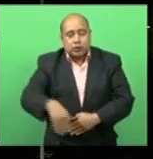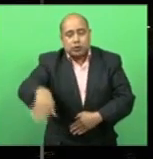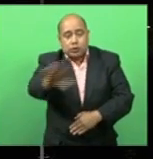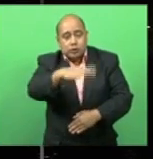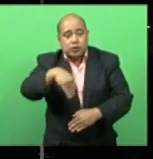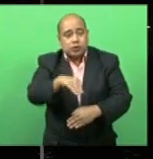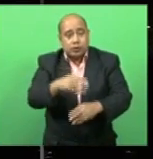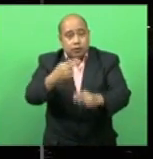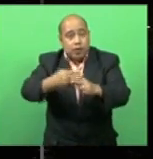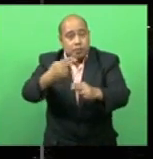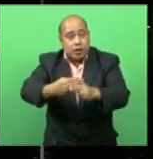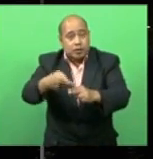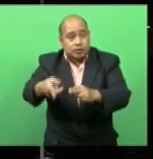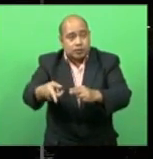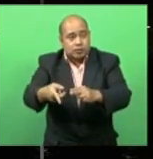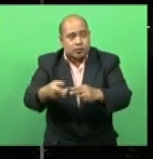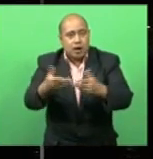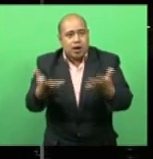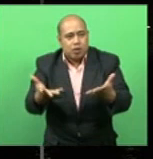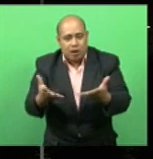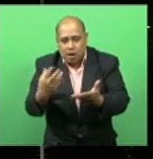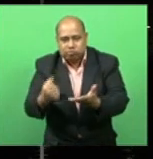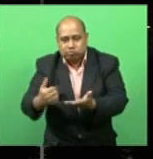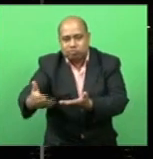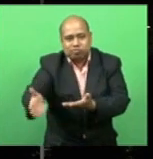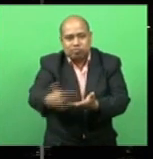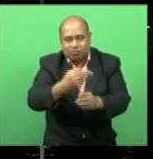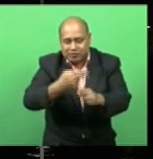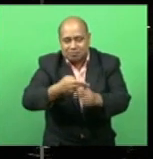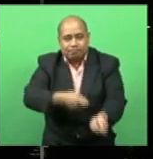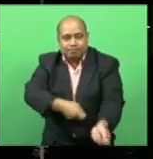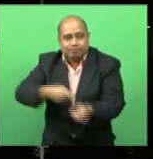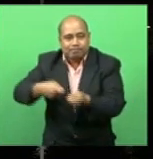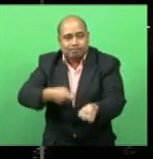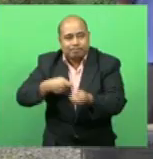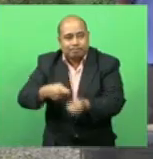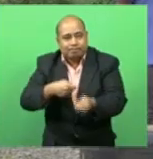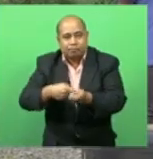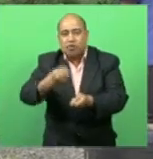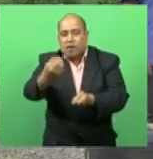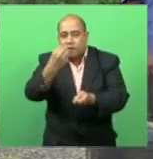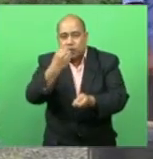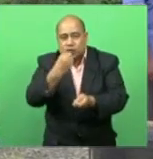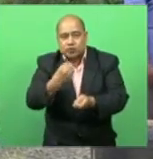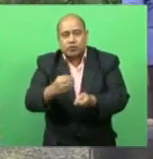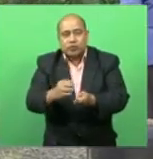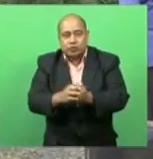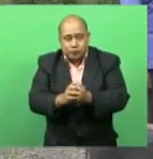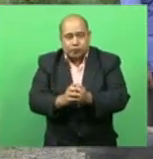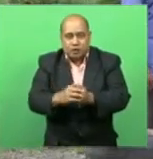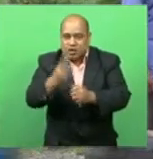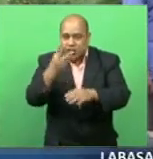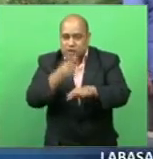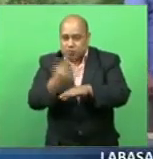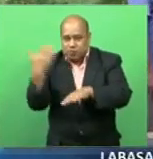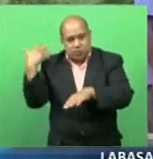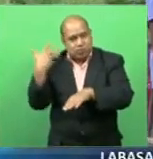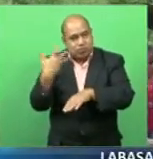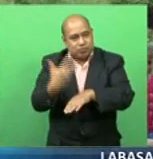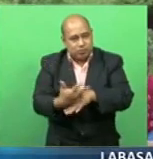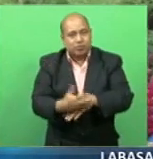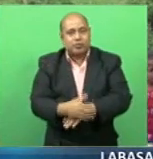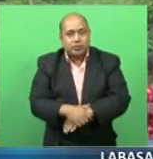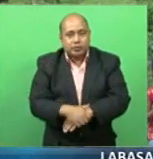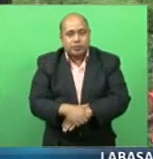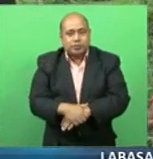farmers, have been living off their farms since the lockdown started 3 weeks ago. It's the third week of lockdown for these residents